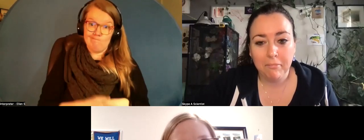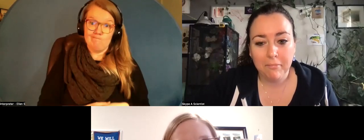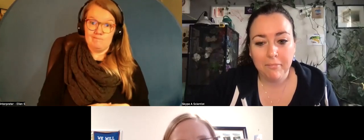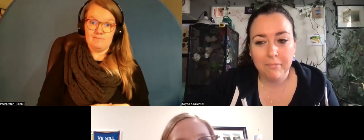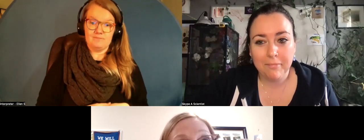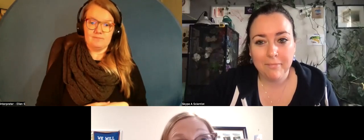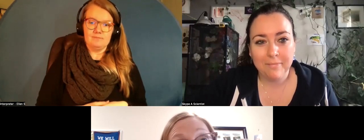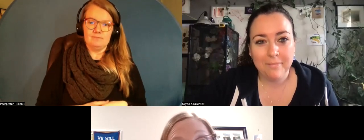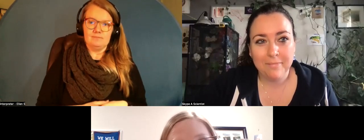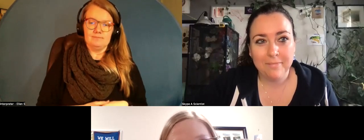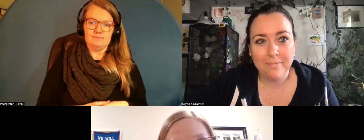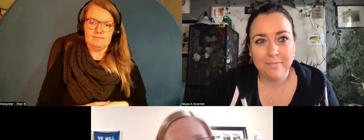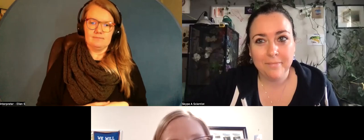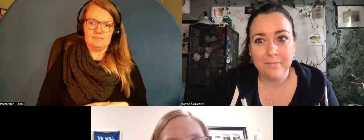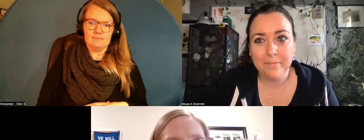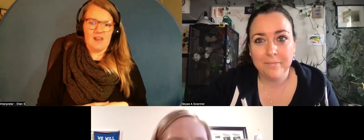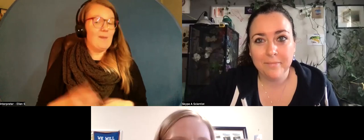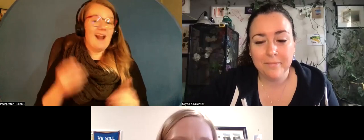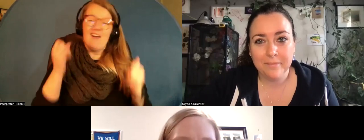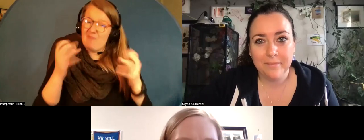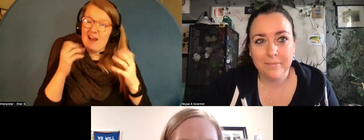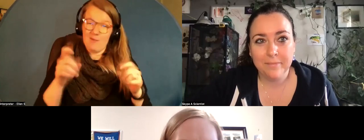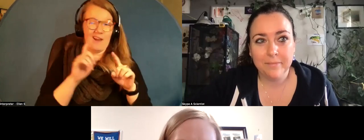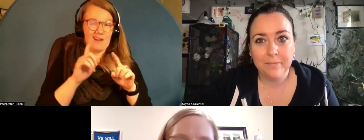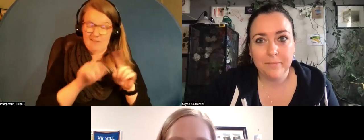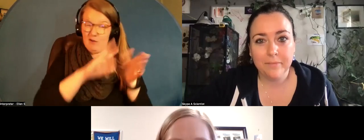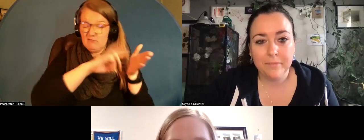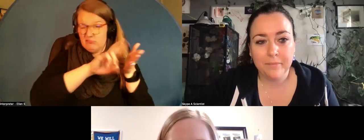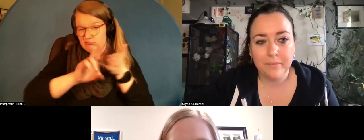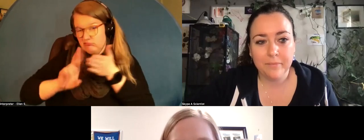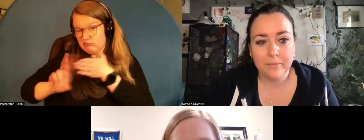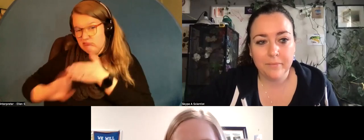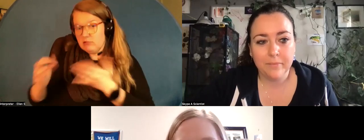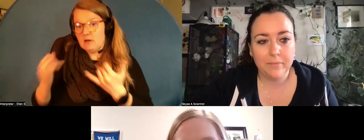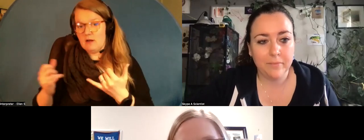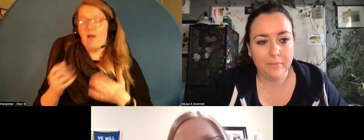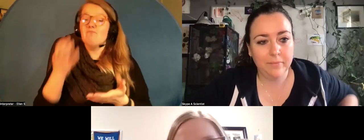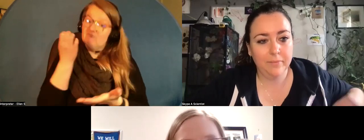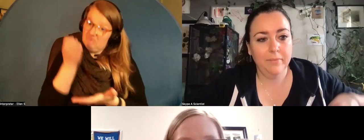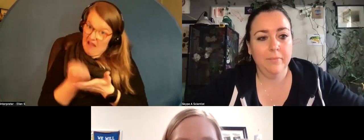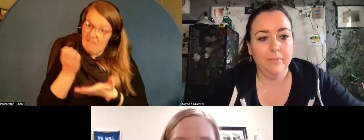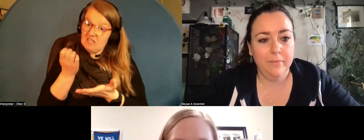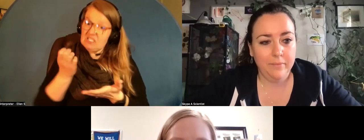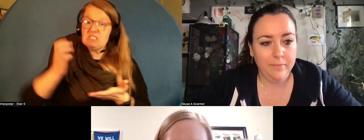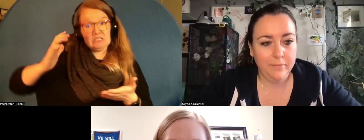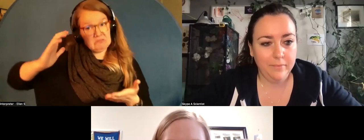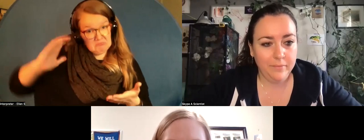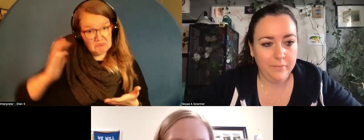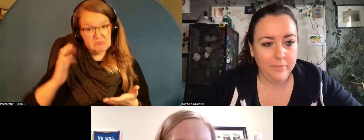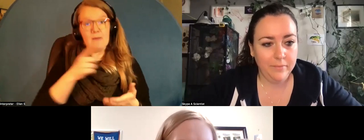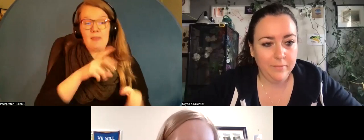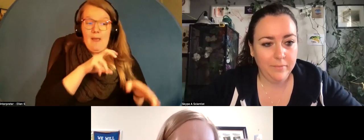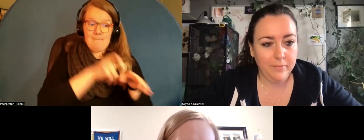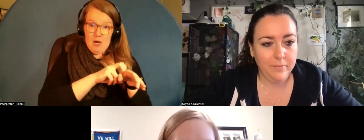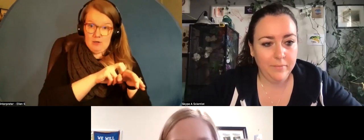And there's dozens of these papers out there now. So the evidence suggests that this parasite really does cause